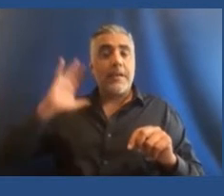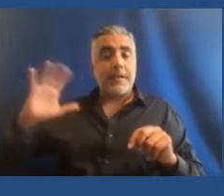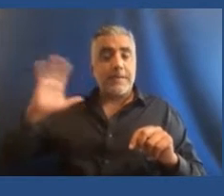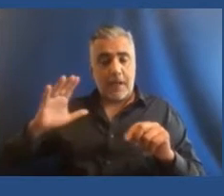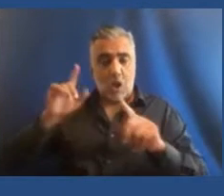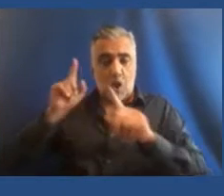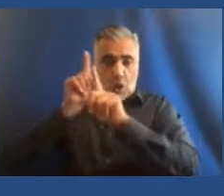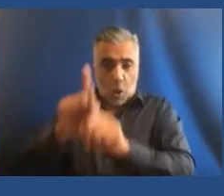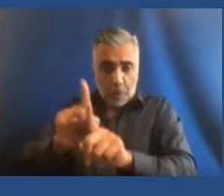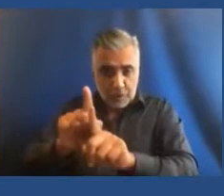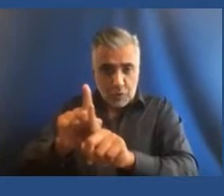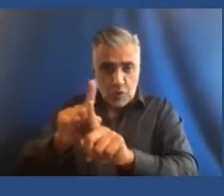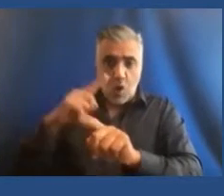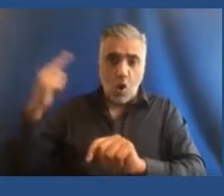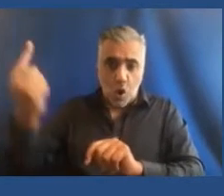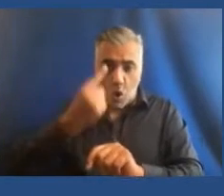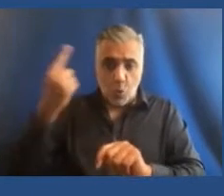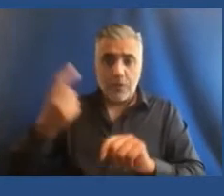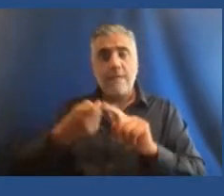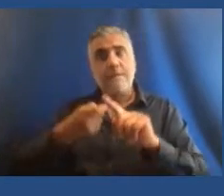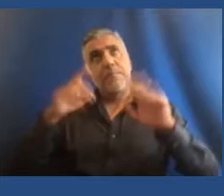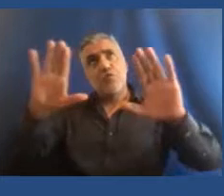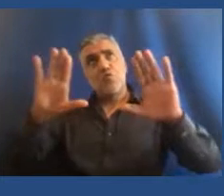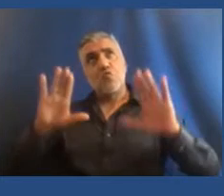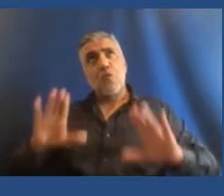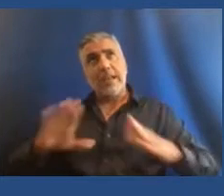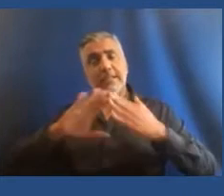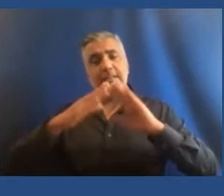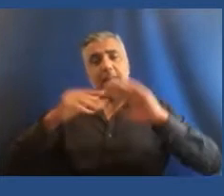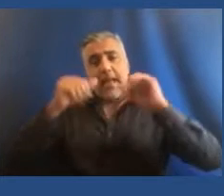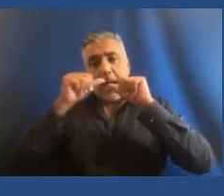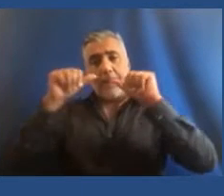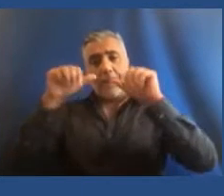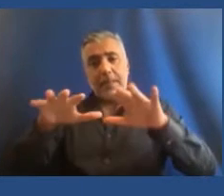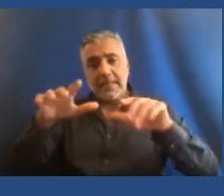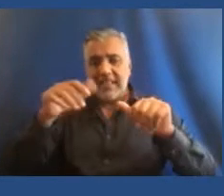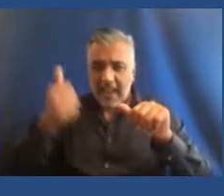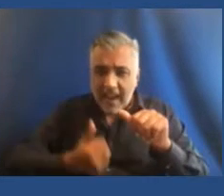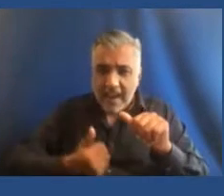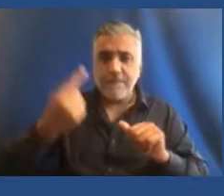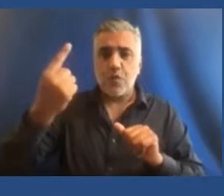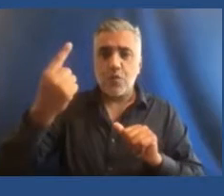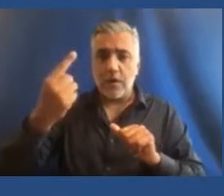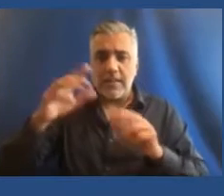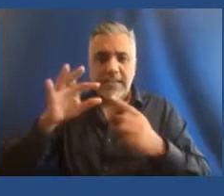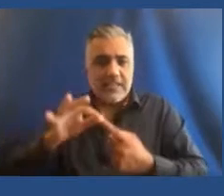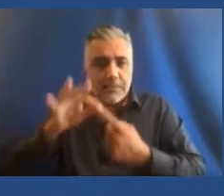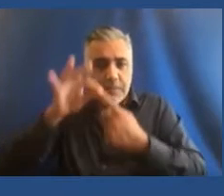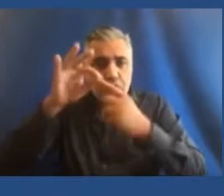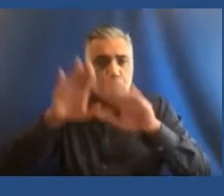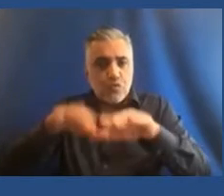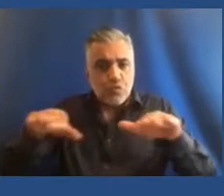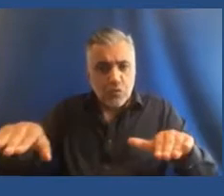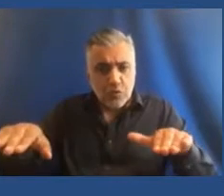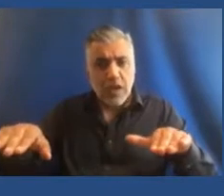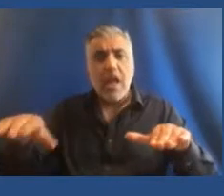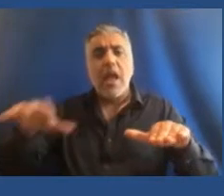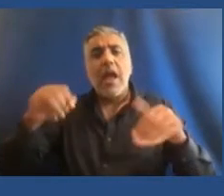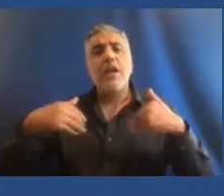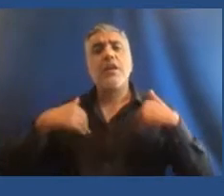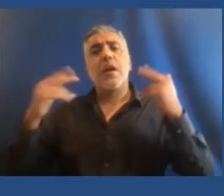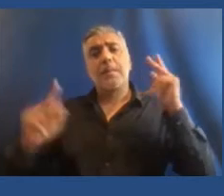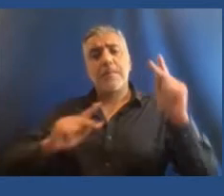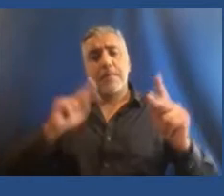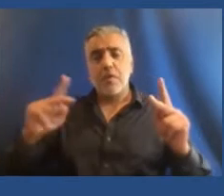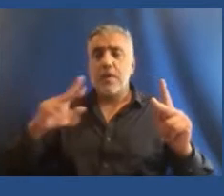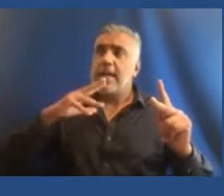but called her by the same honorific title used for the Queen. May the Blessed Queen, your ancient patron, accompany